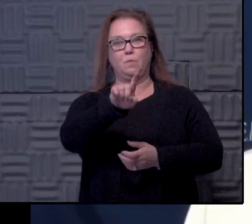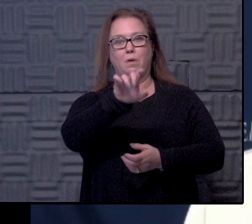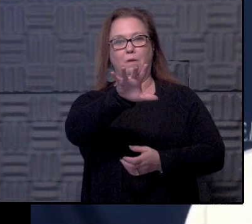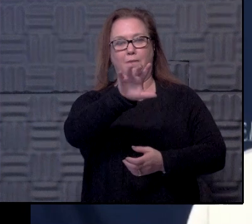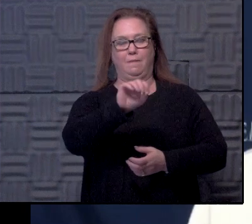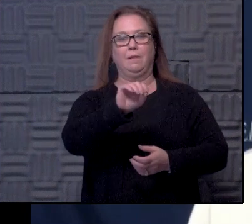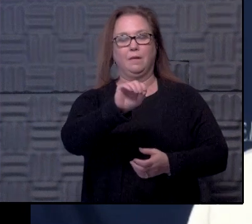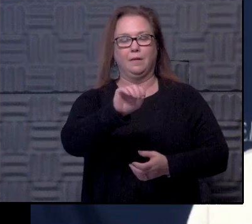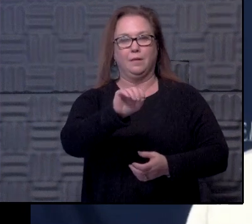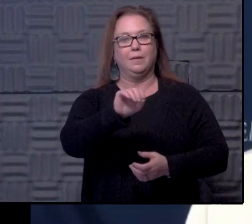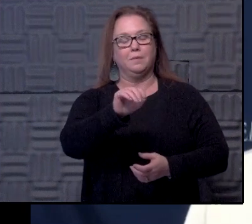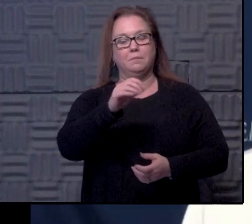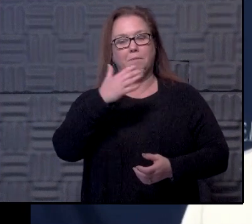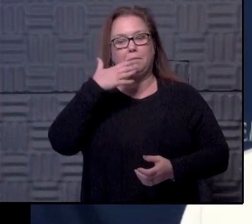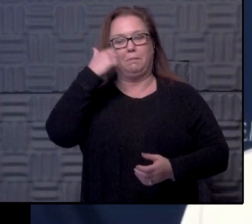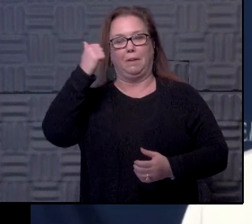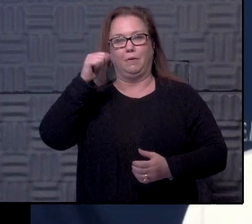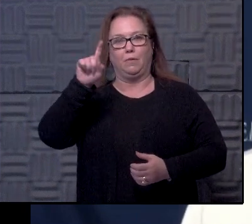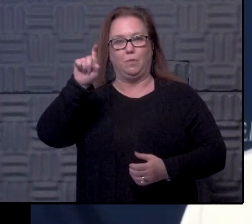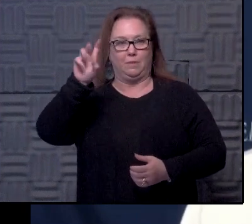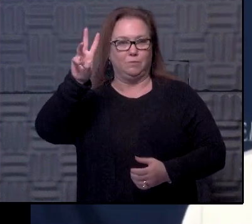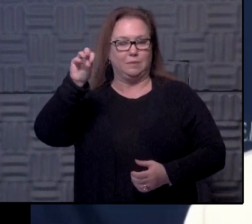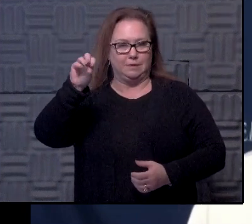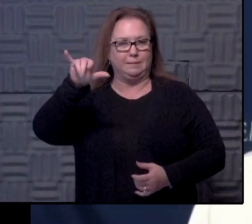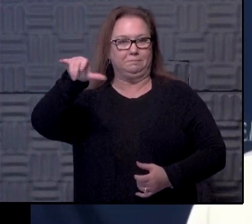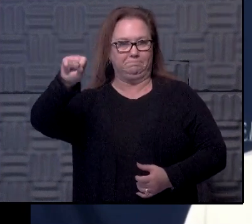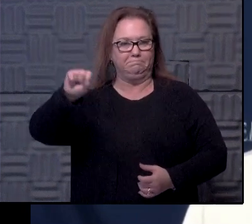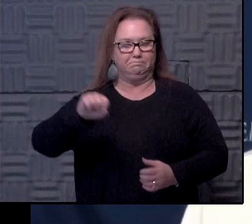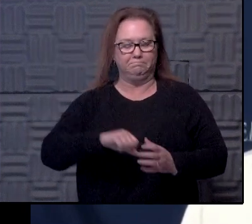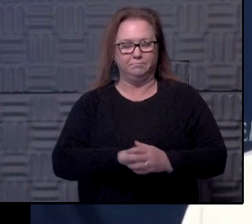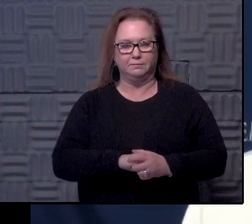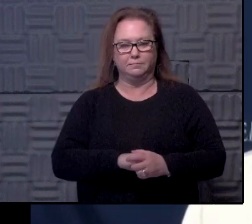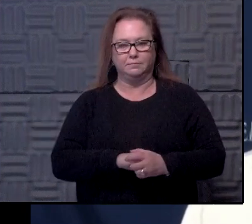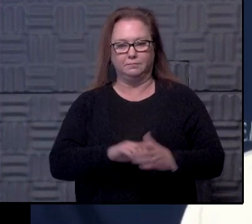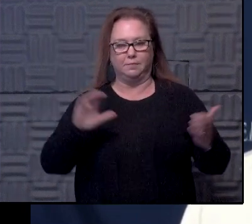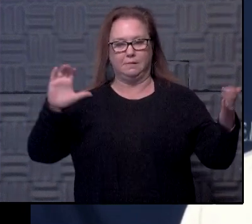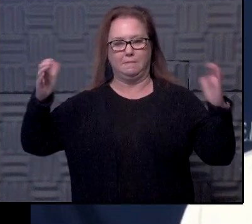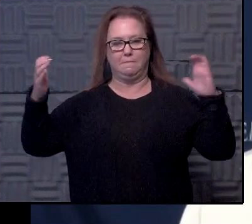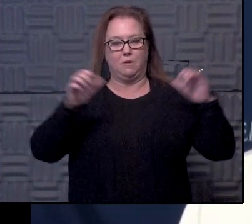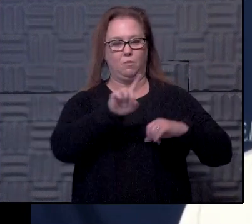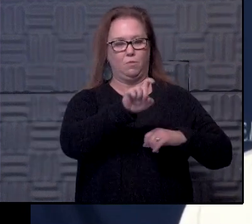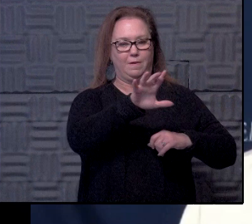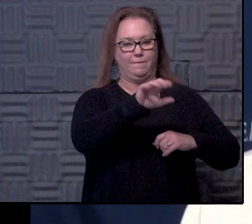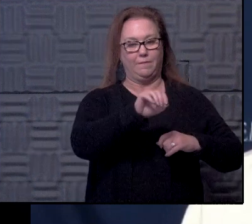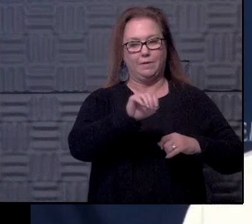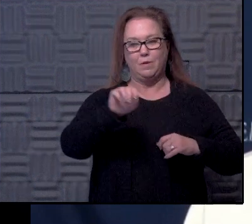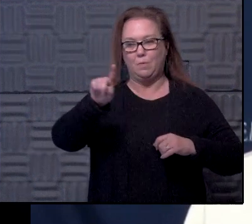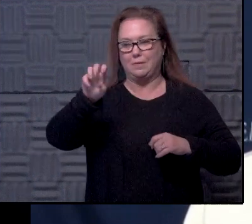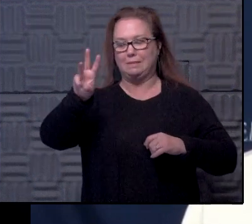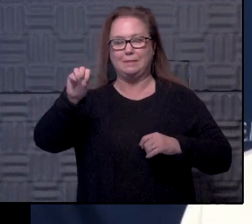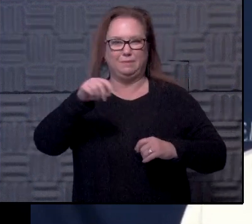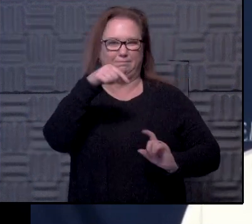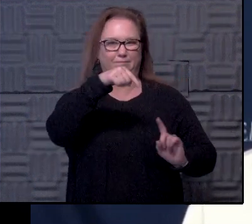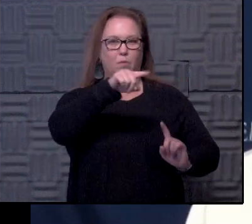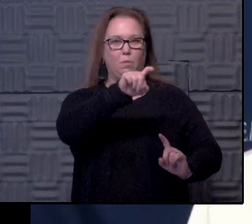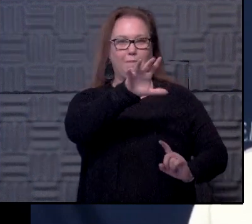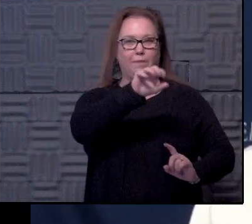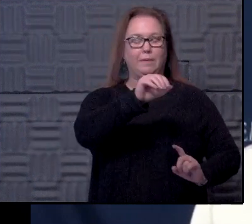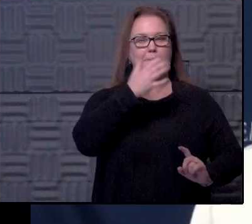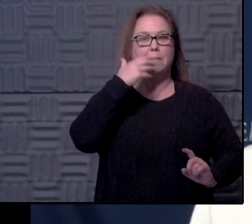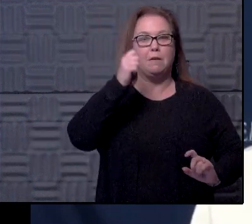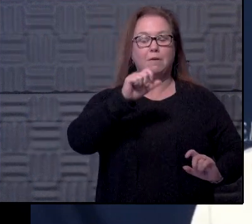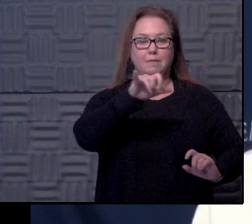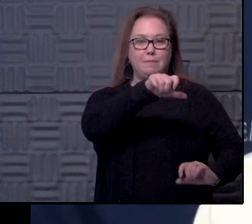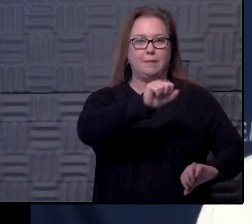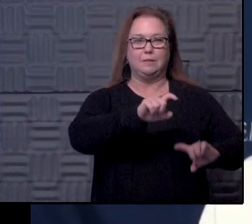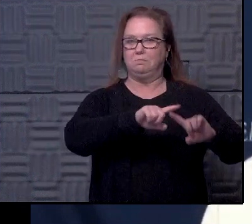is definitely better than 160, but it's not necessarily a great number when